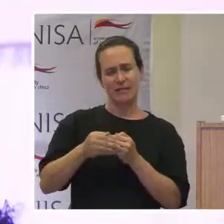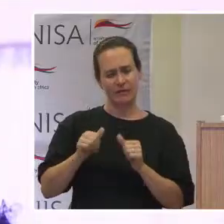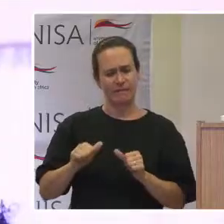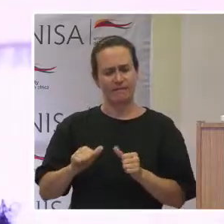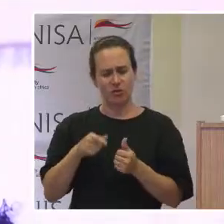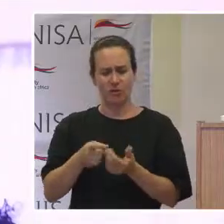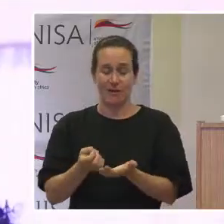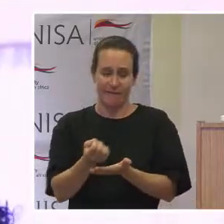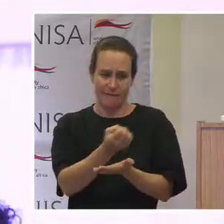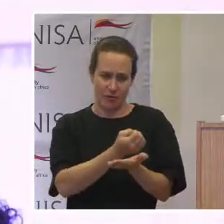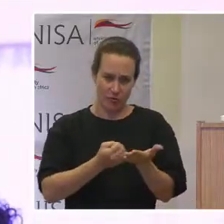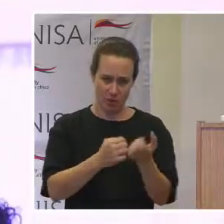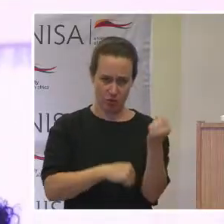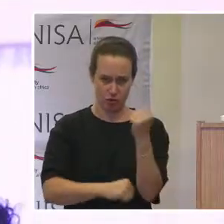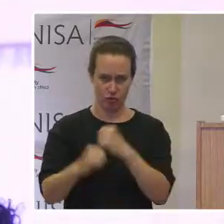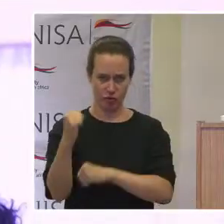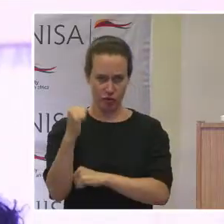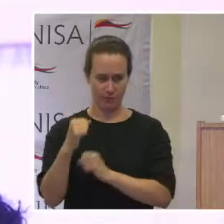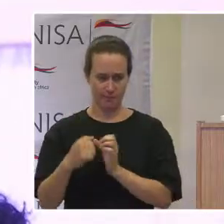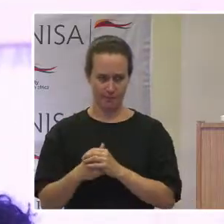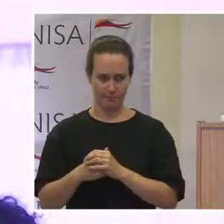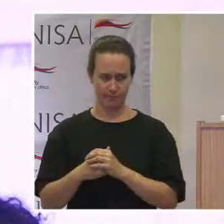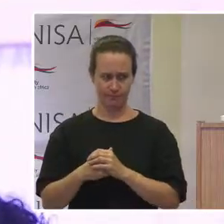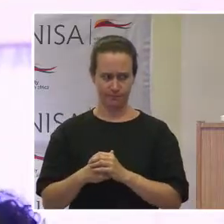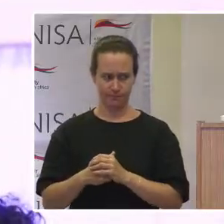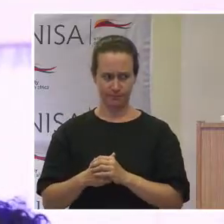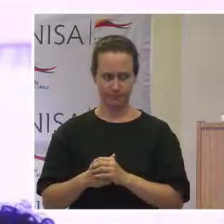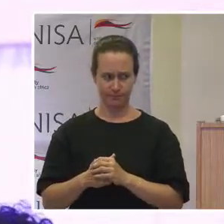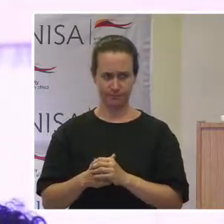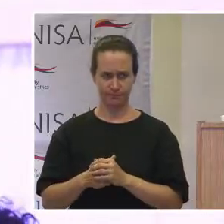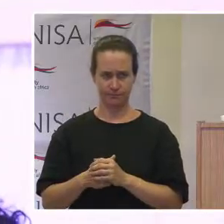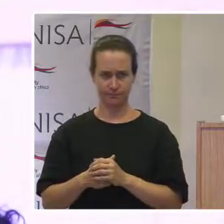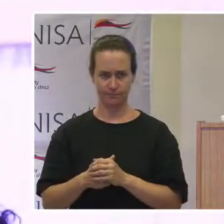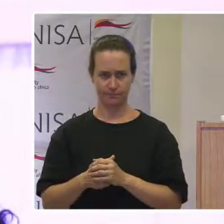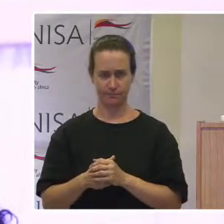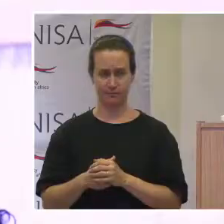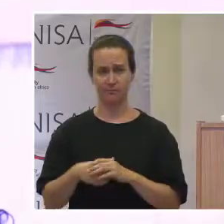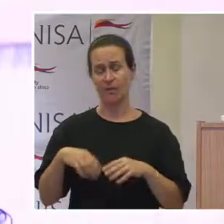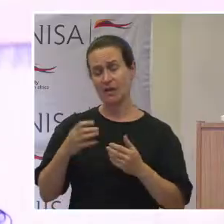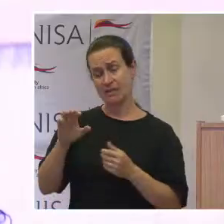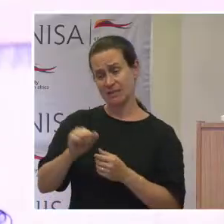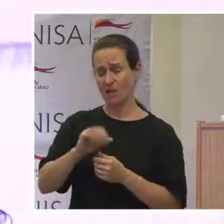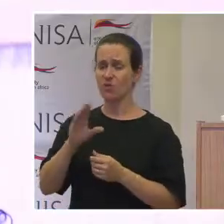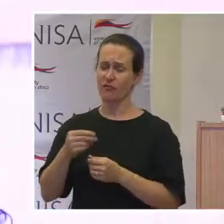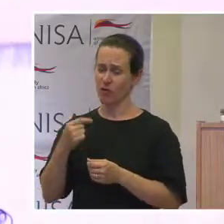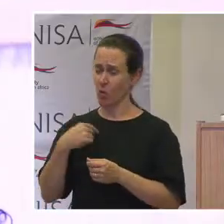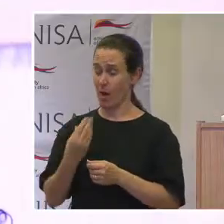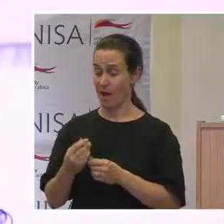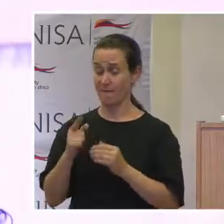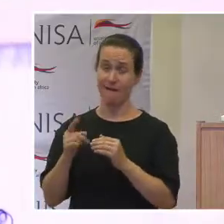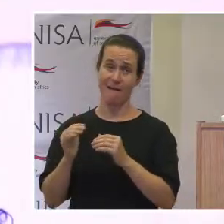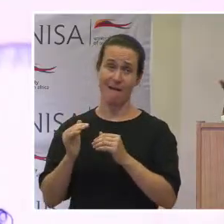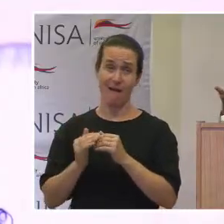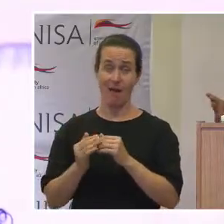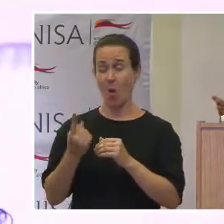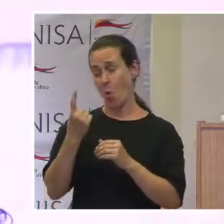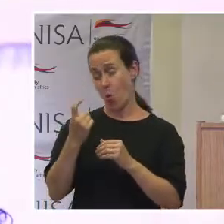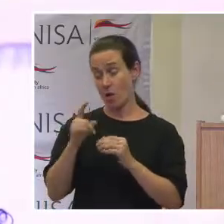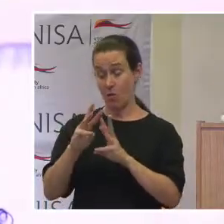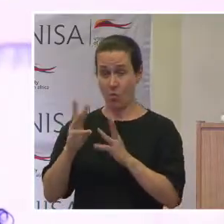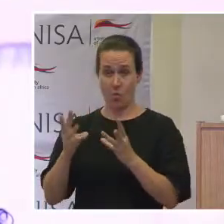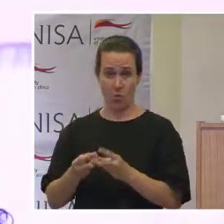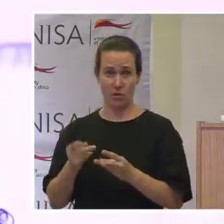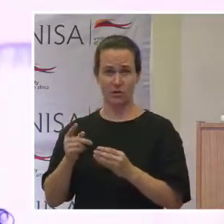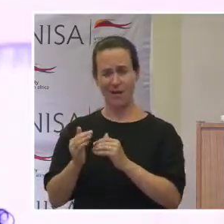stewardship, right? So I'm happy to say that in South Africa, we have the highest, one of the world's